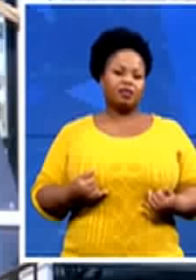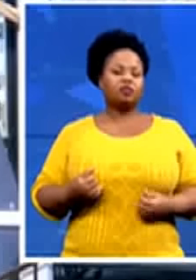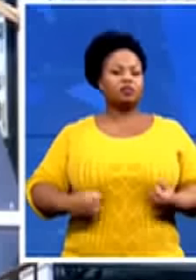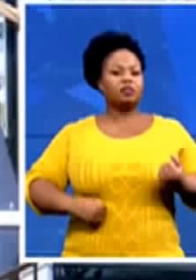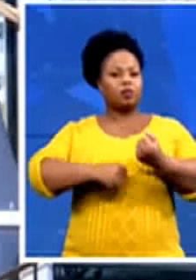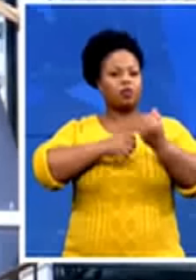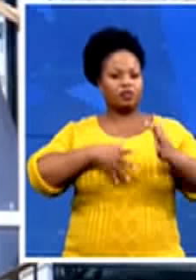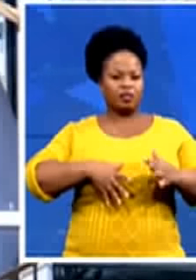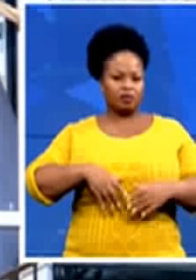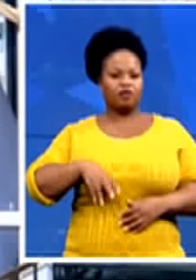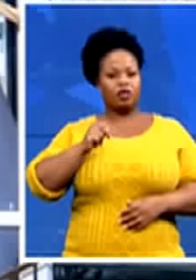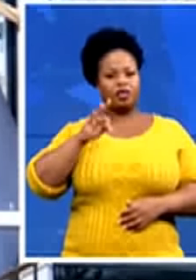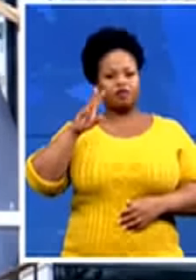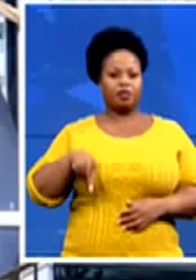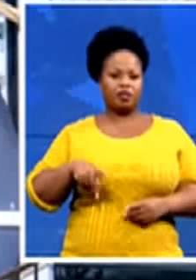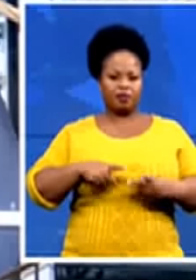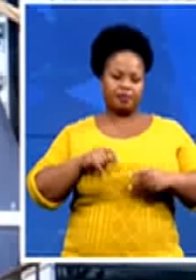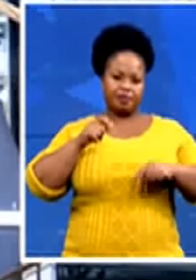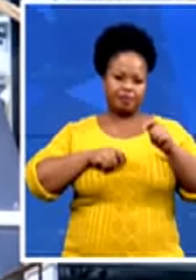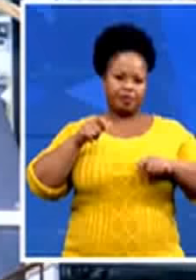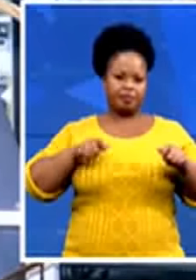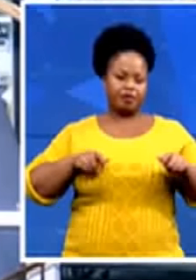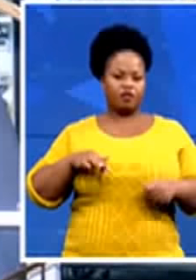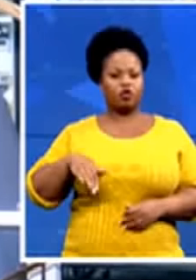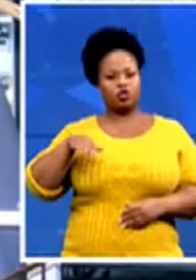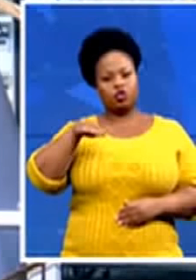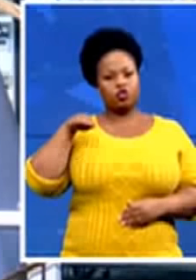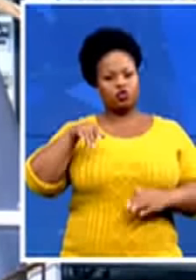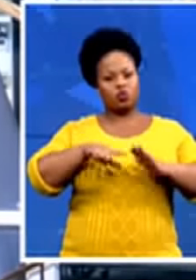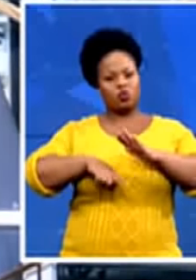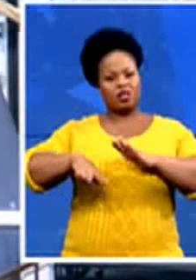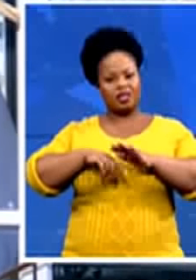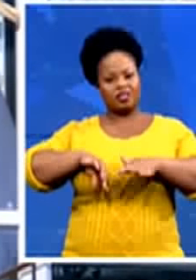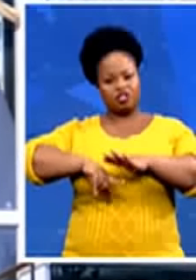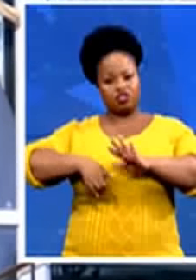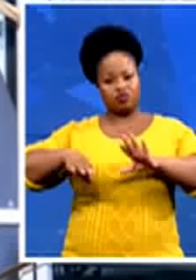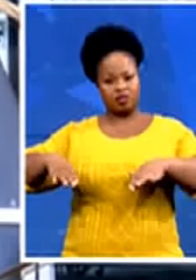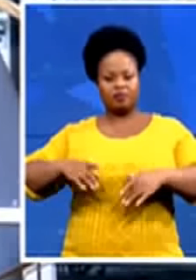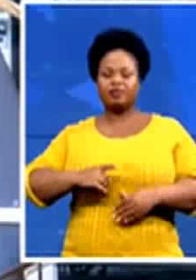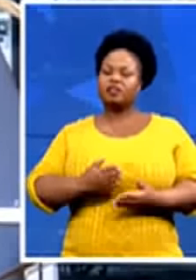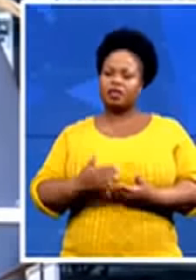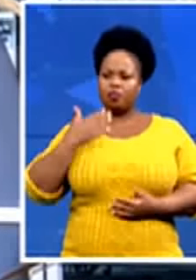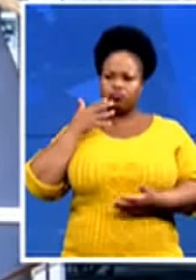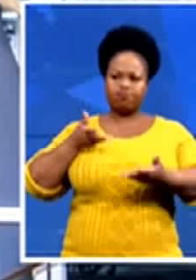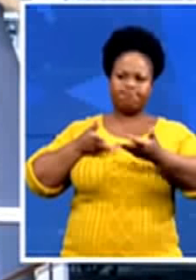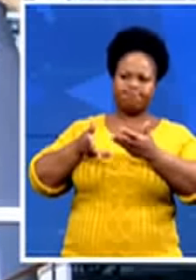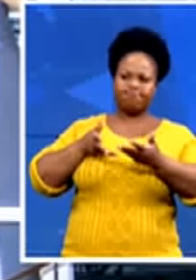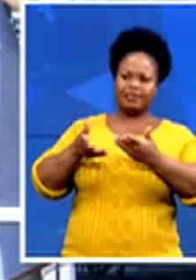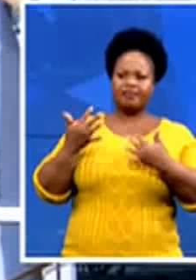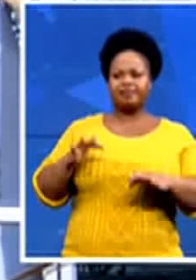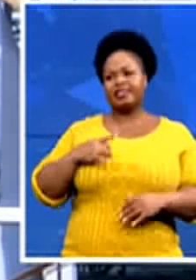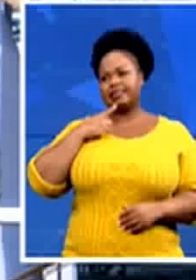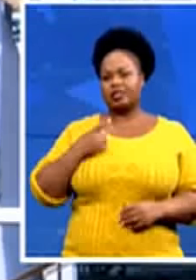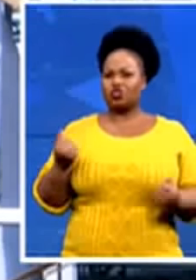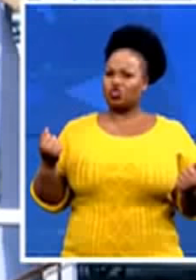people of the Zululand district, who and those that we've spoken to say they are still shocked and still